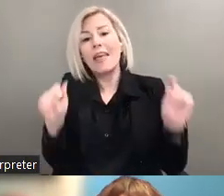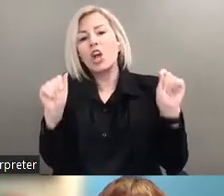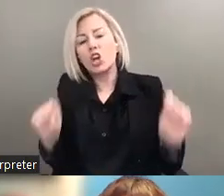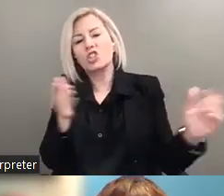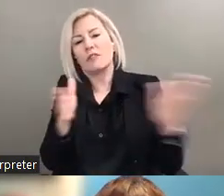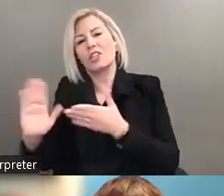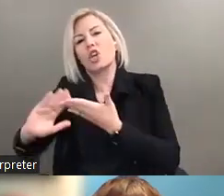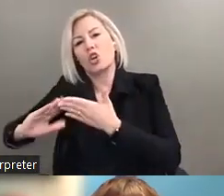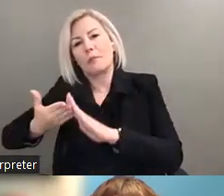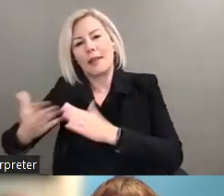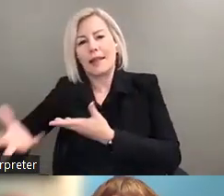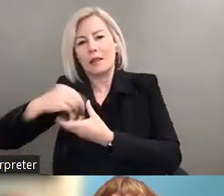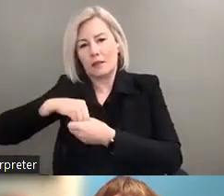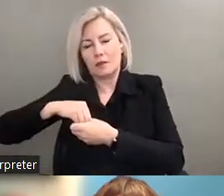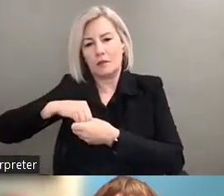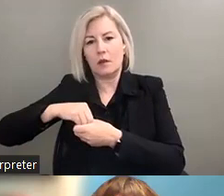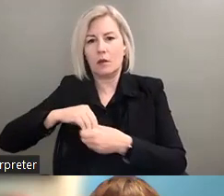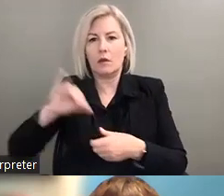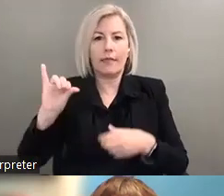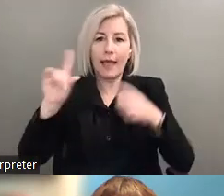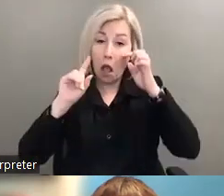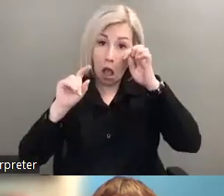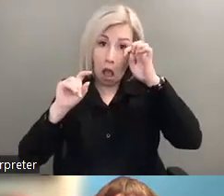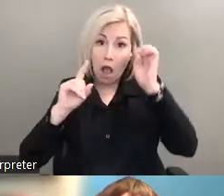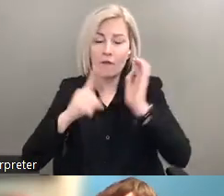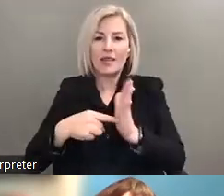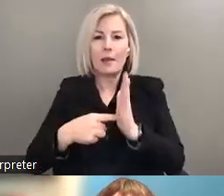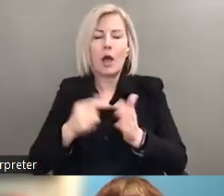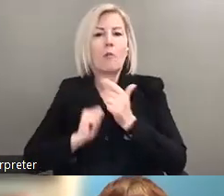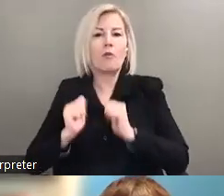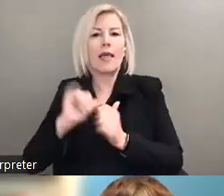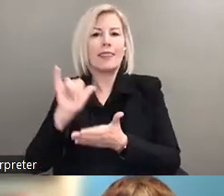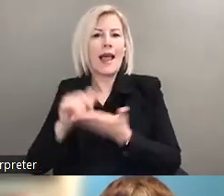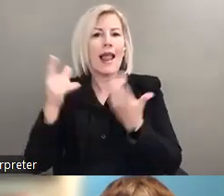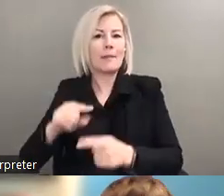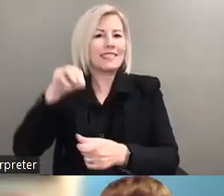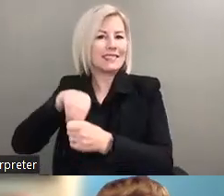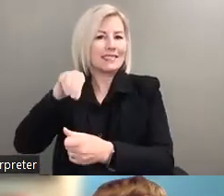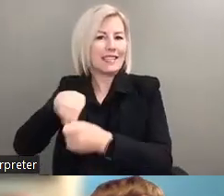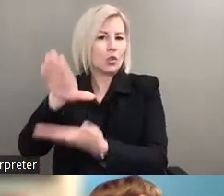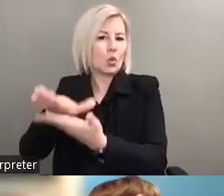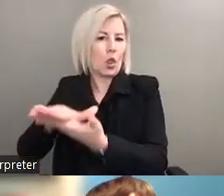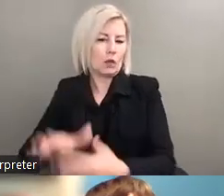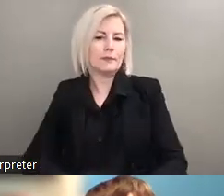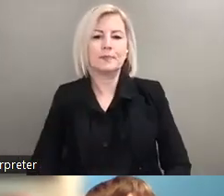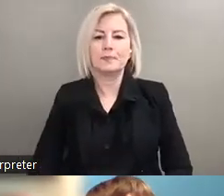a community engagement component, like, for example, a performance that is taking place inside of a school.